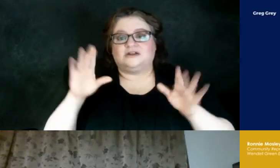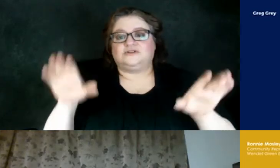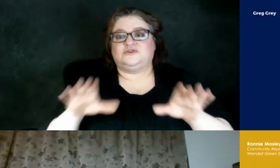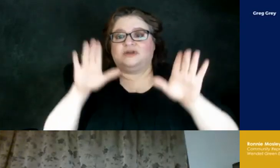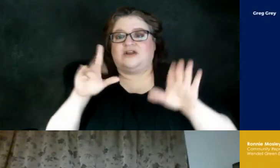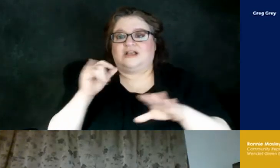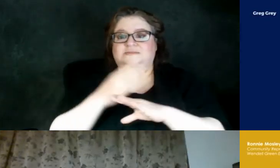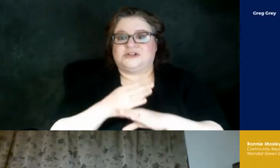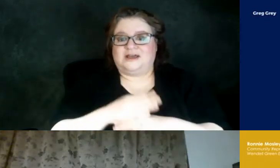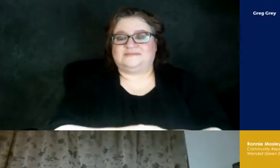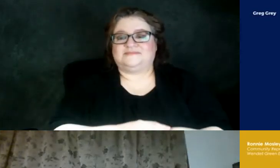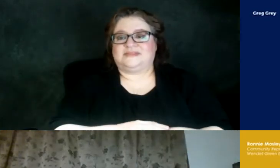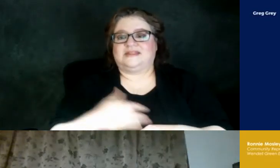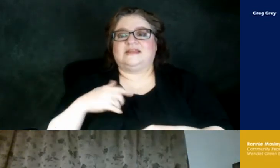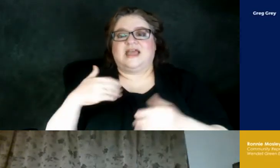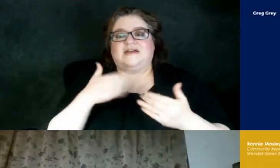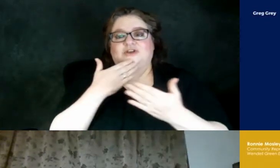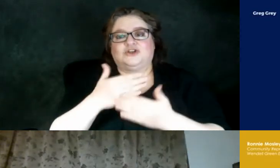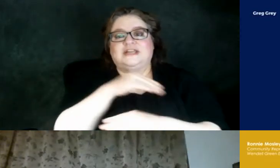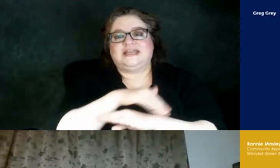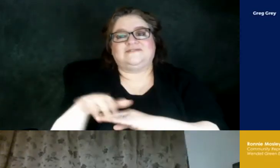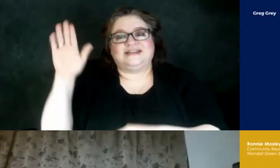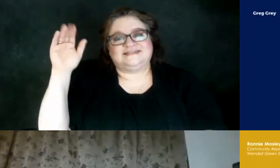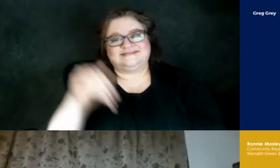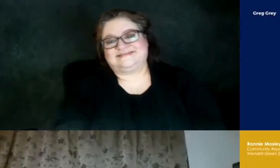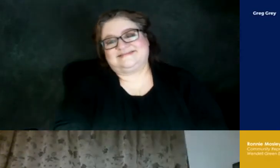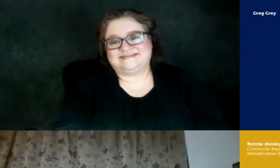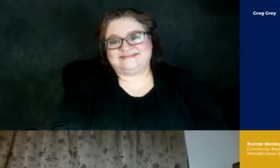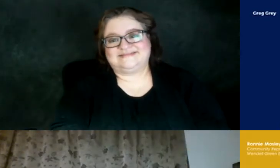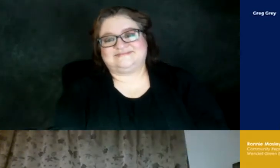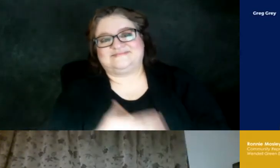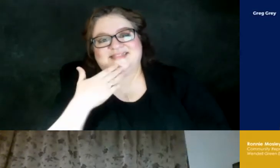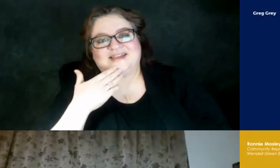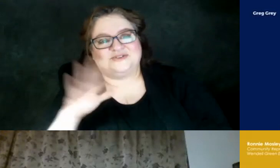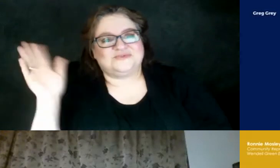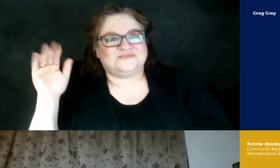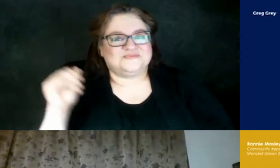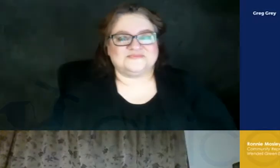job. You have a good evening. Thank you.